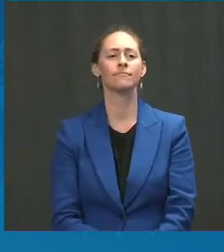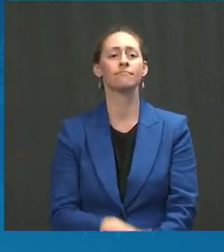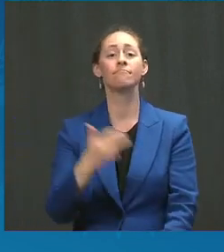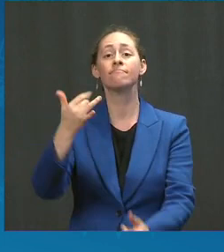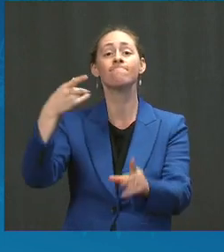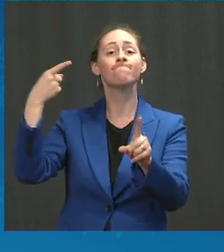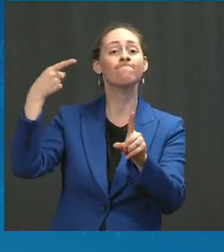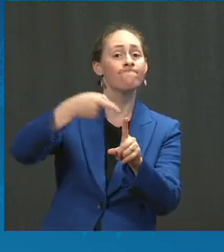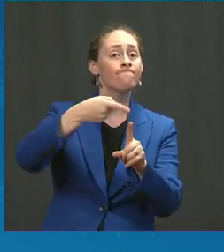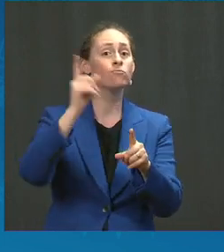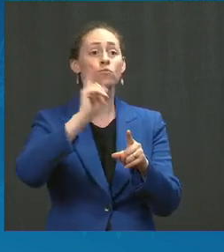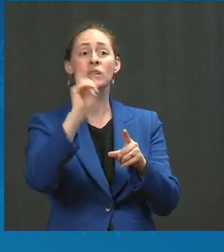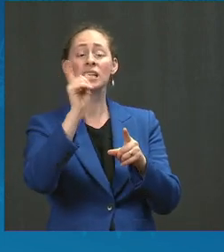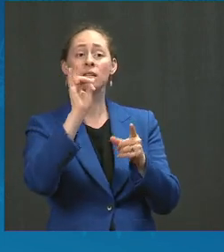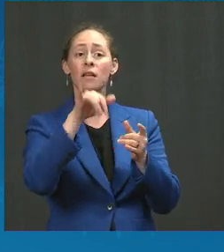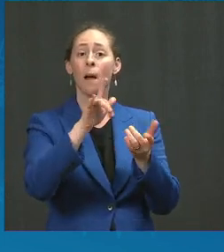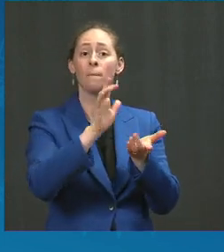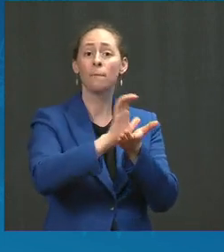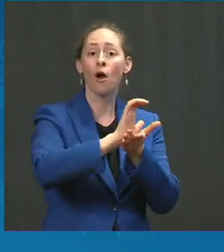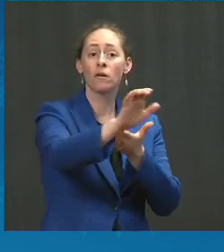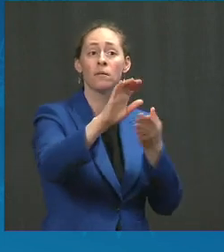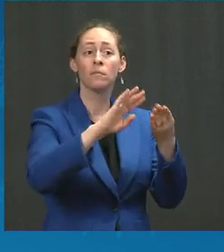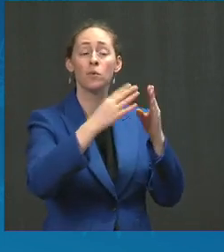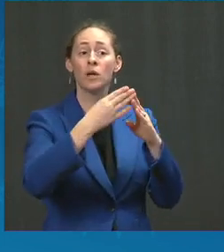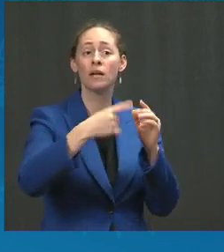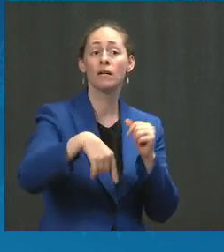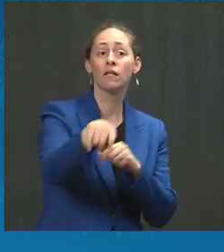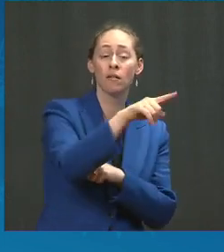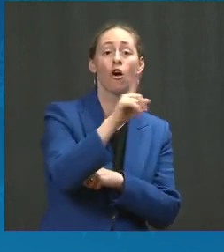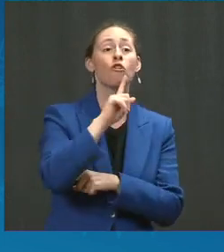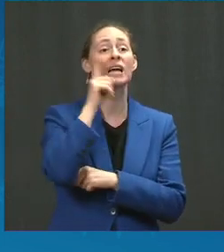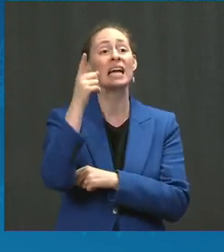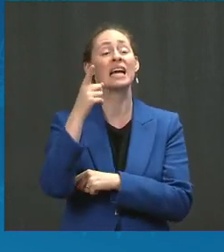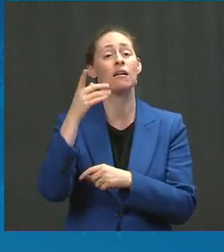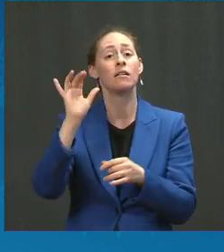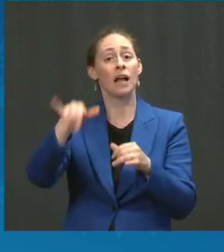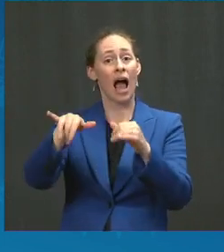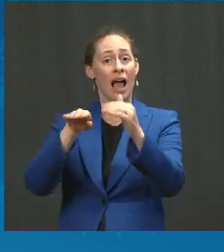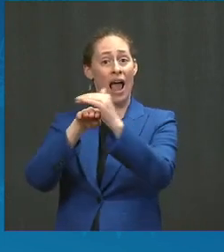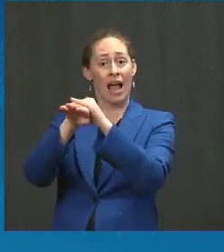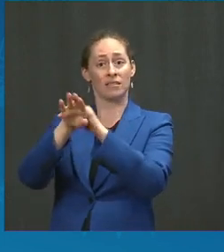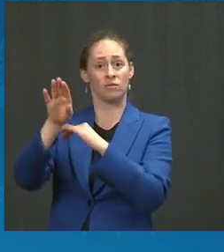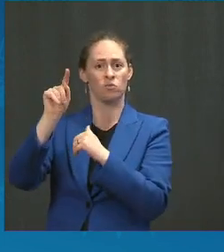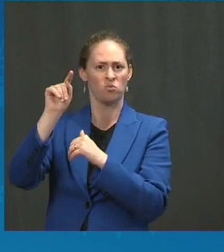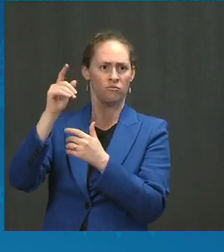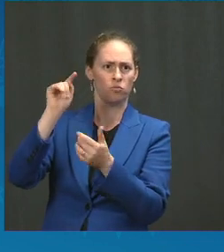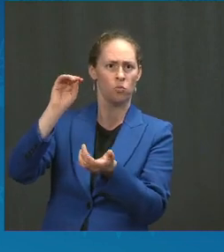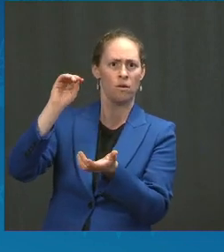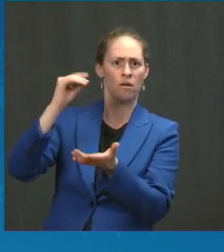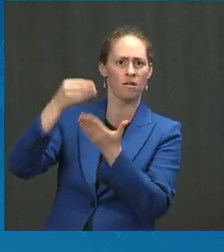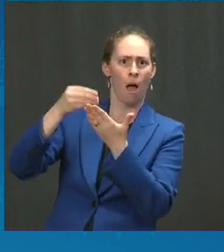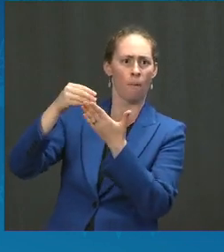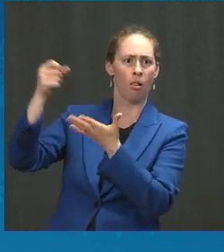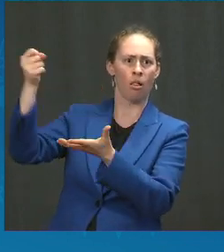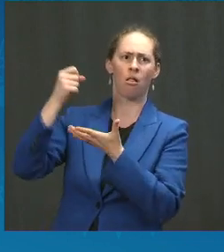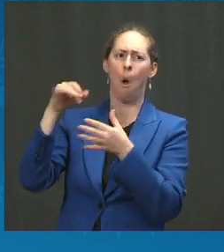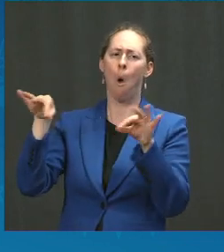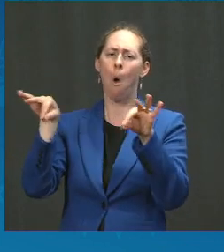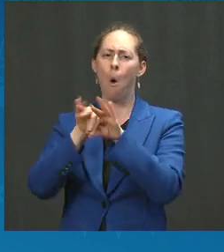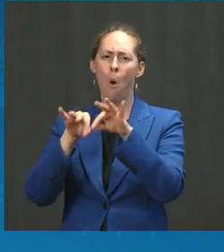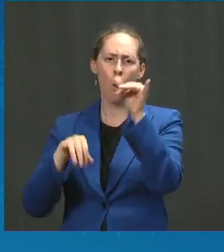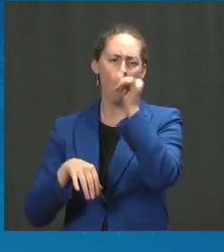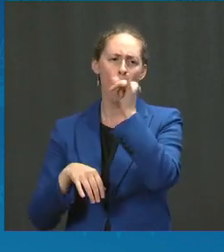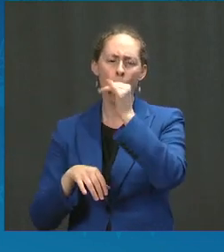is crucial. Even before the pandemic, Black women entrepreneurs received drastically lower venture funding support on